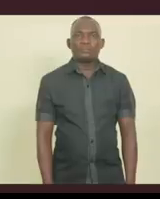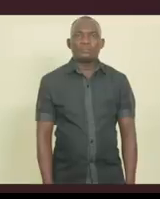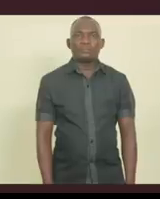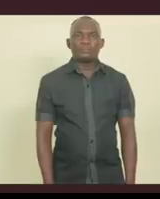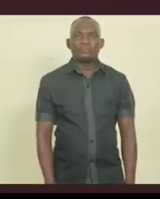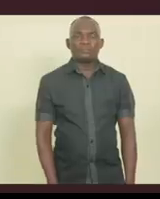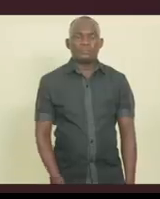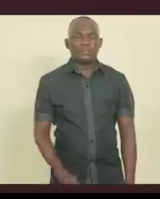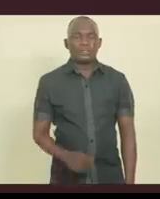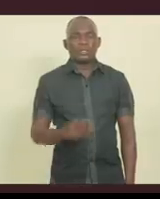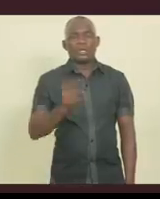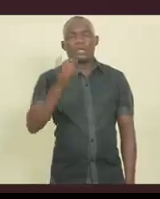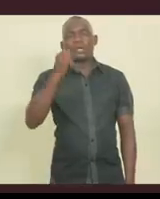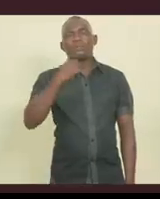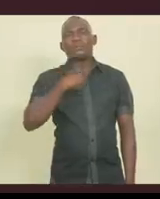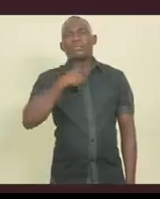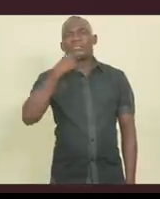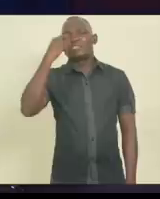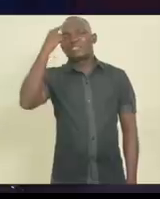Good evening. Who are you?